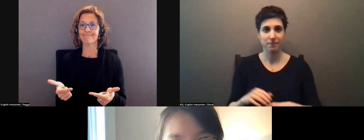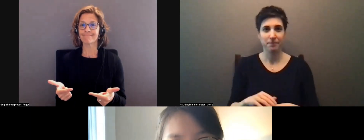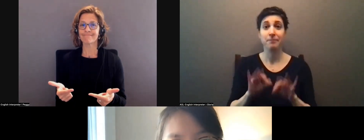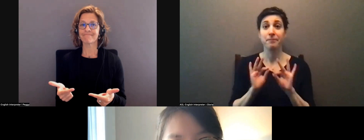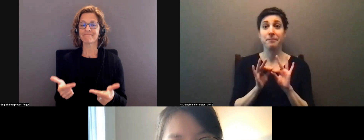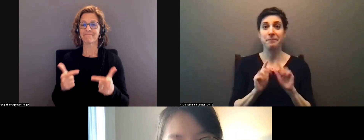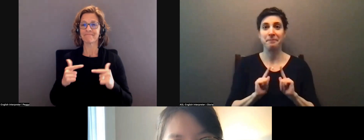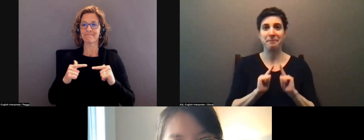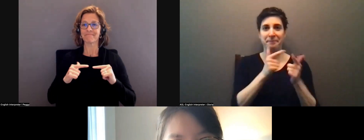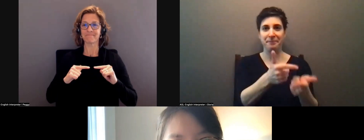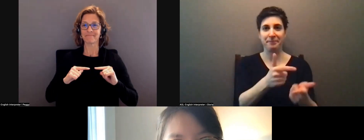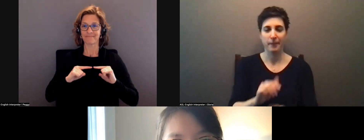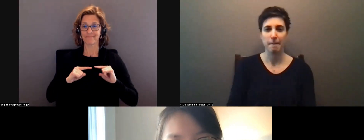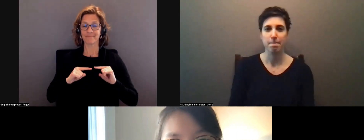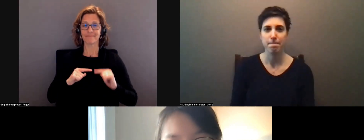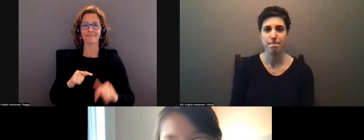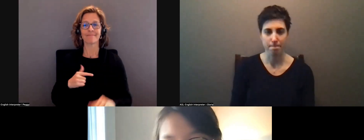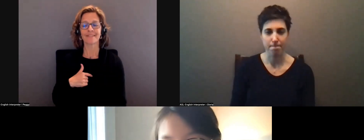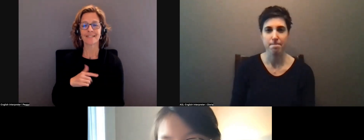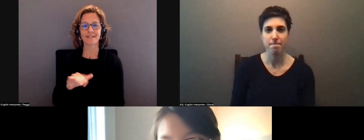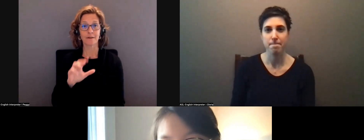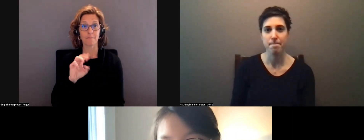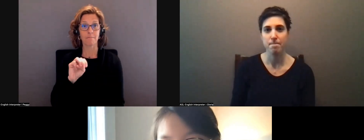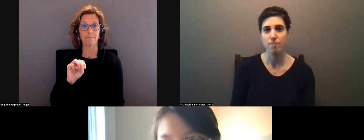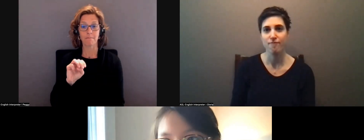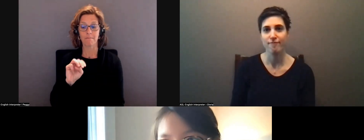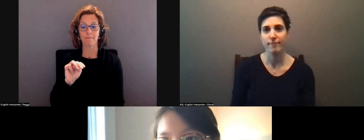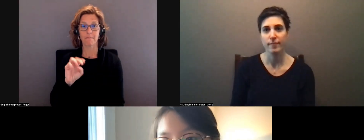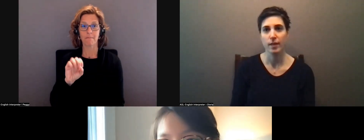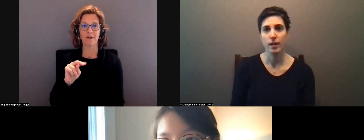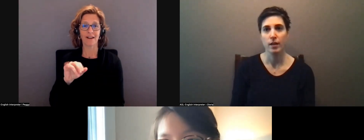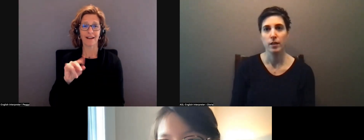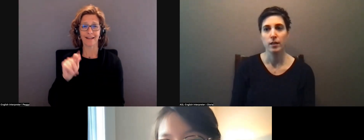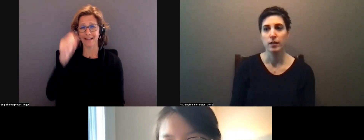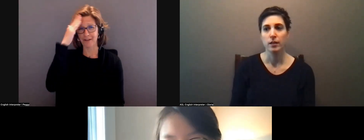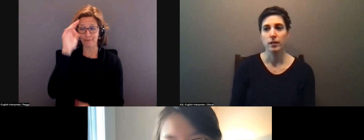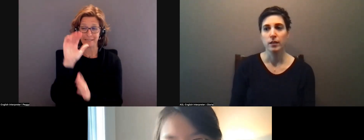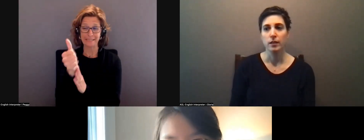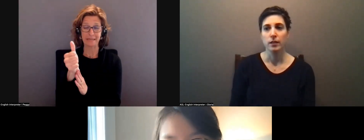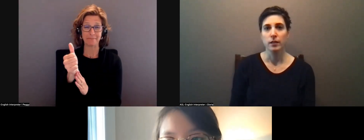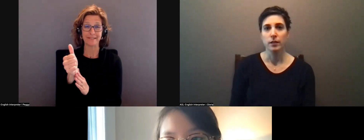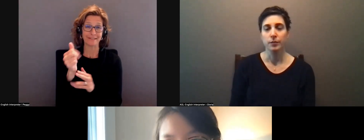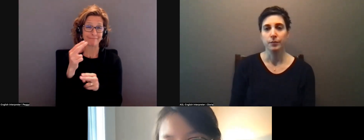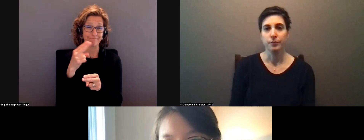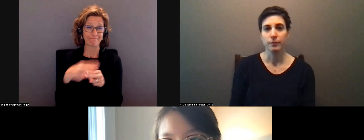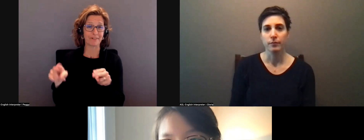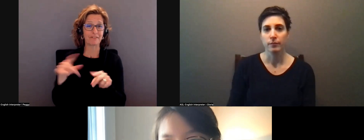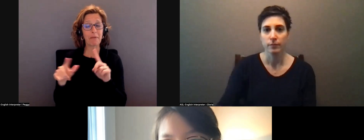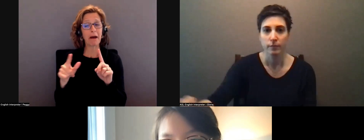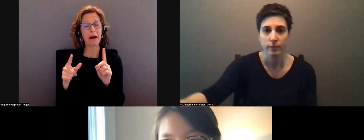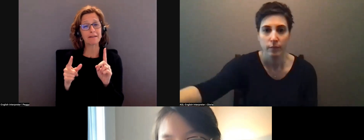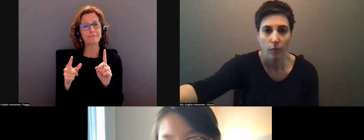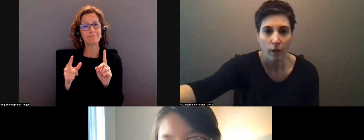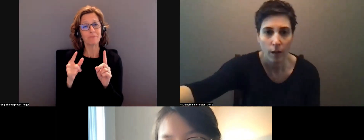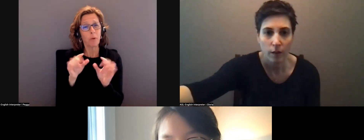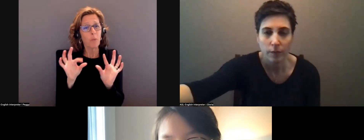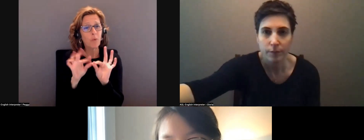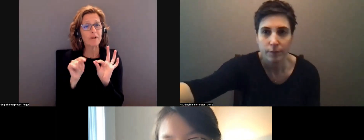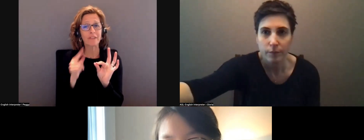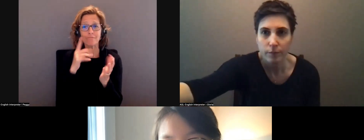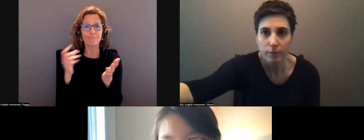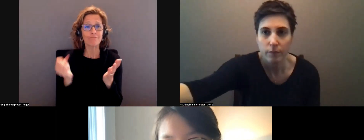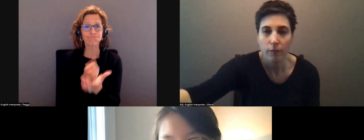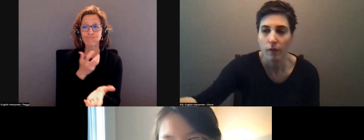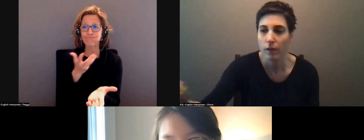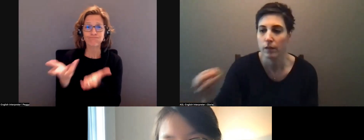we don't have that much time, but sometimes just meeting somebody or having a chance to debrief makes a bit of a difference. So I am going to launch the breakout rooms.